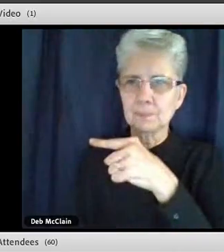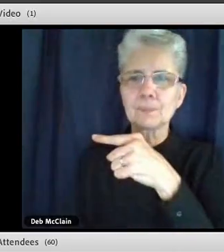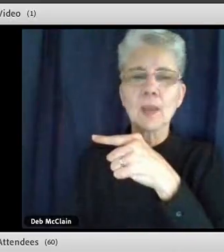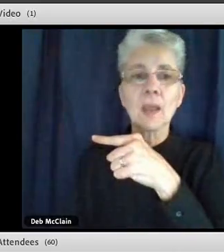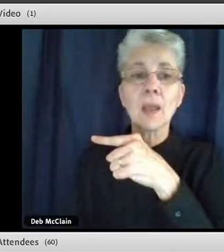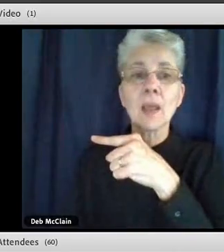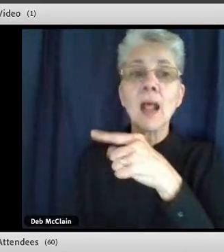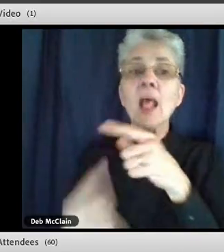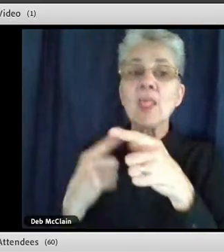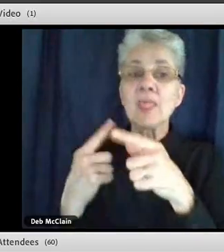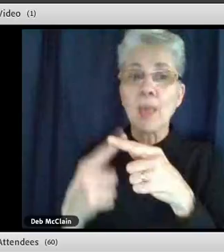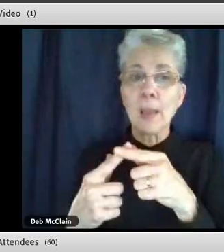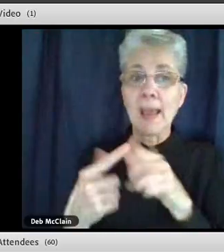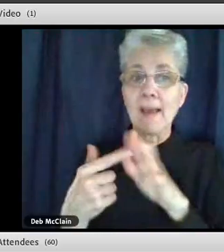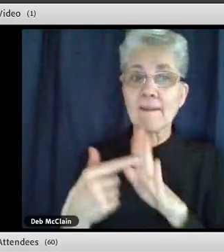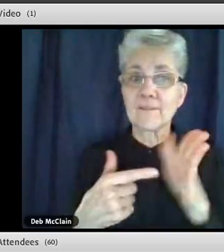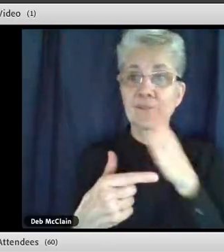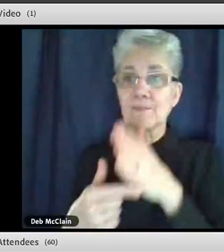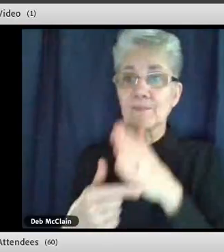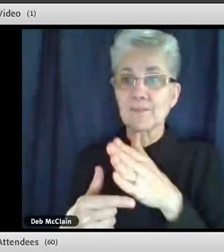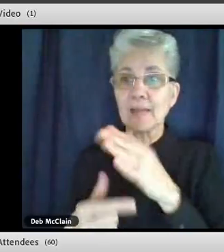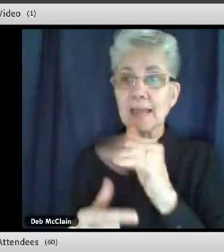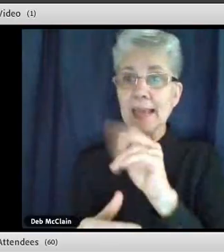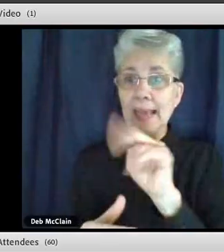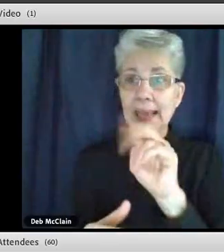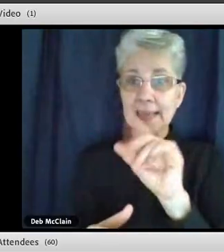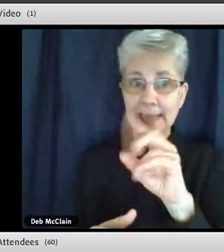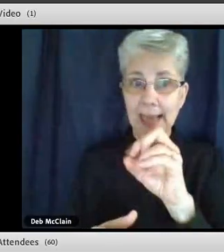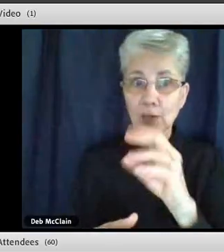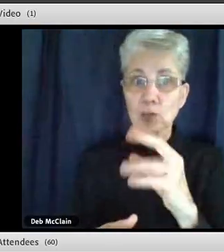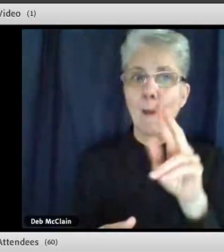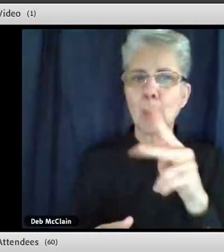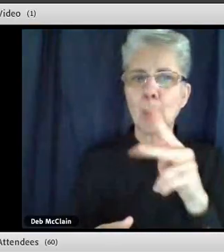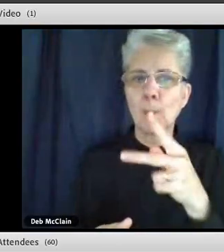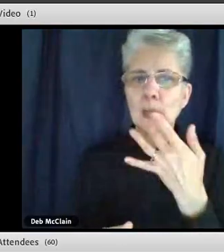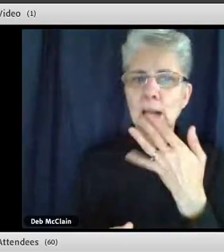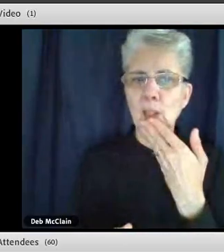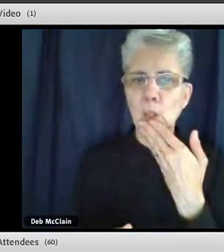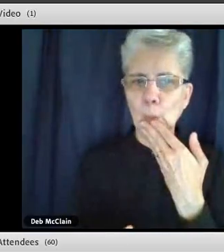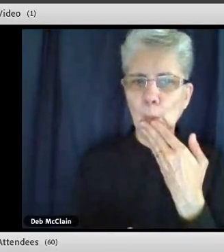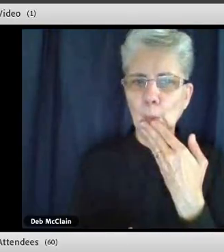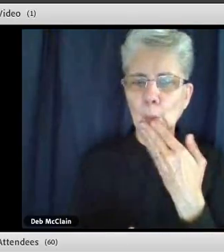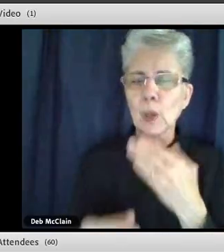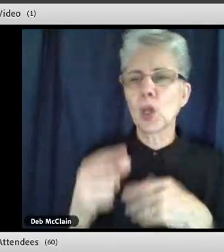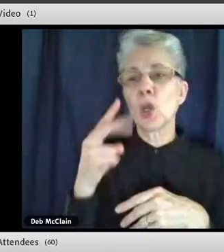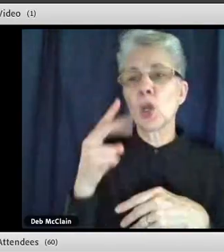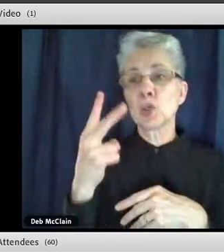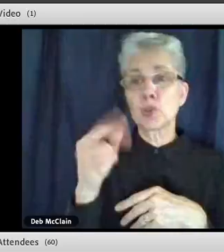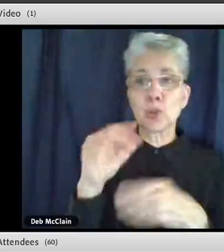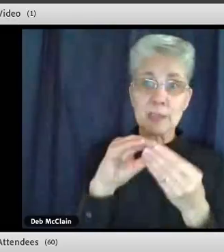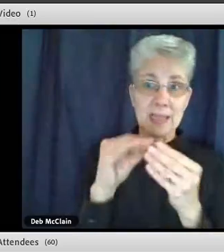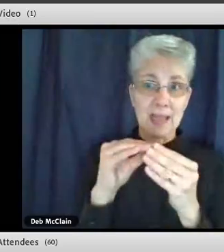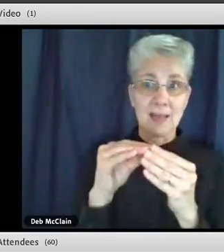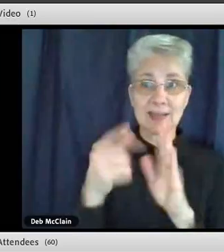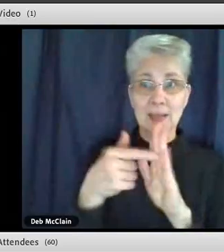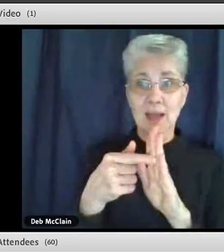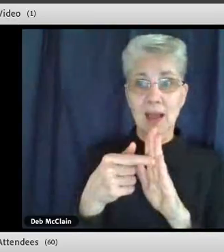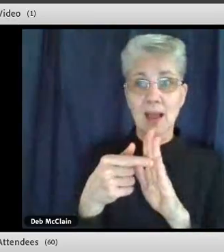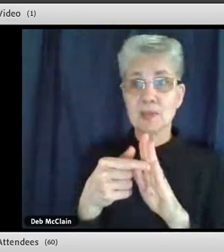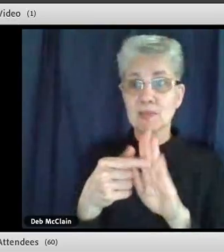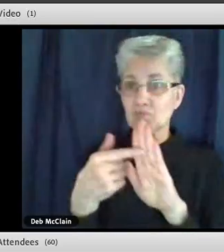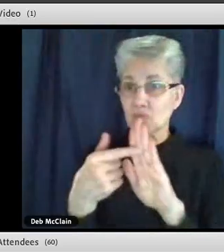have the indicators here in purple, 2 slots. Sometimes they're filled, sometimes they're not, but they mean different